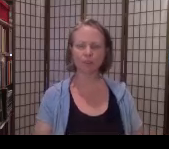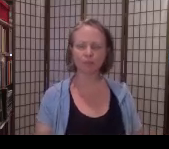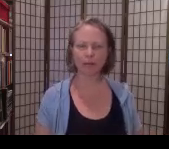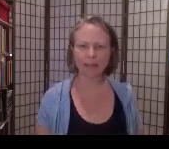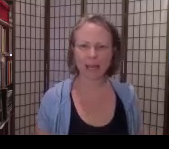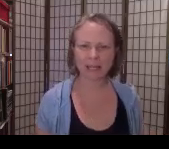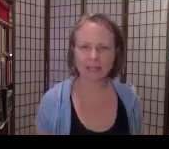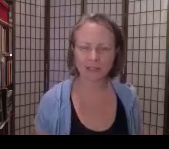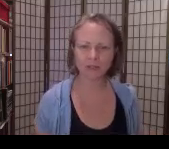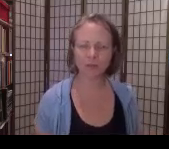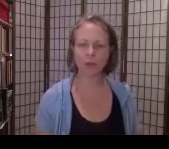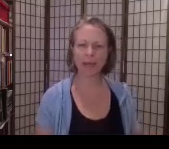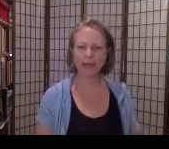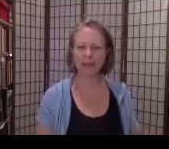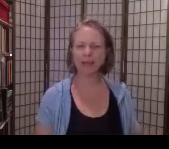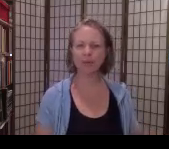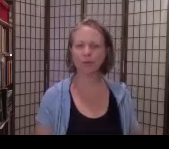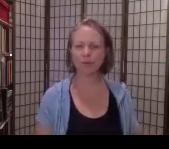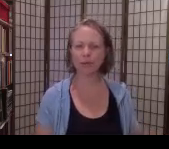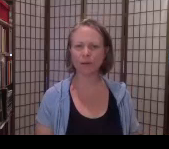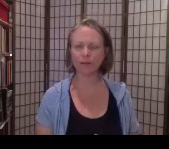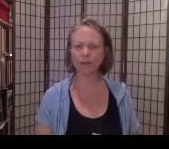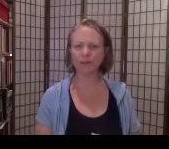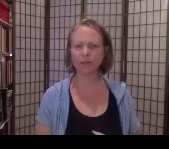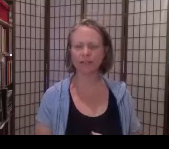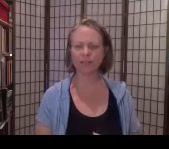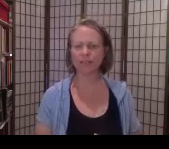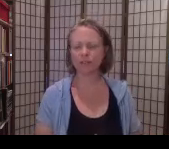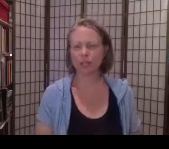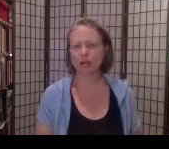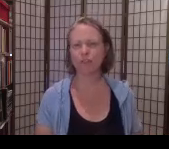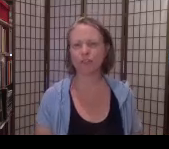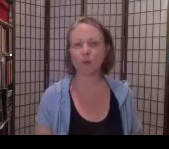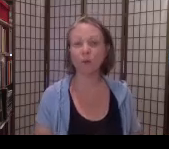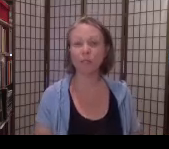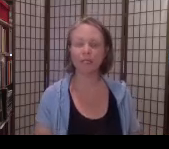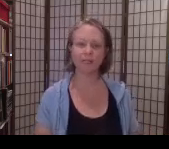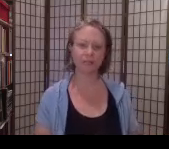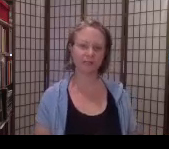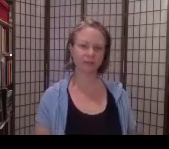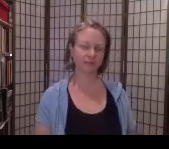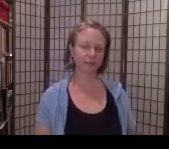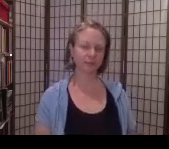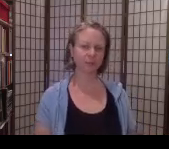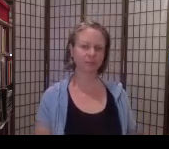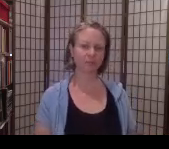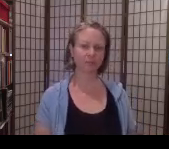do you spread that in a certain way, or is your job just to hold it?